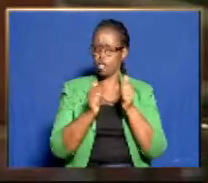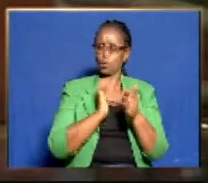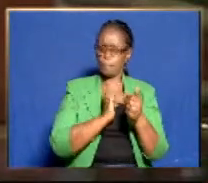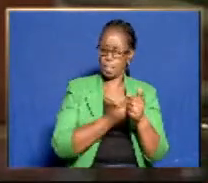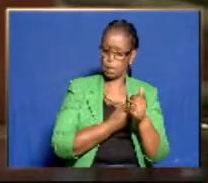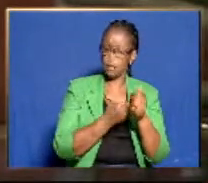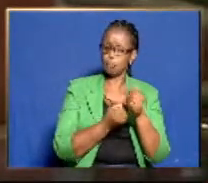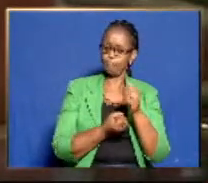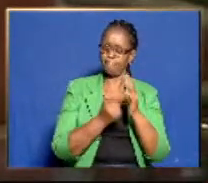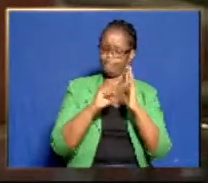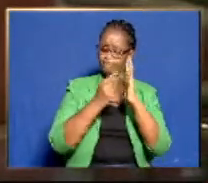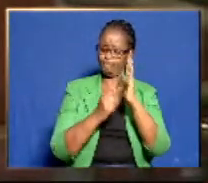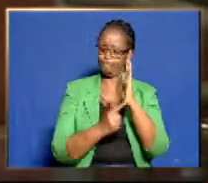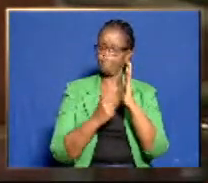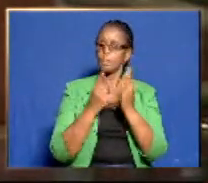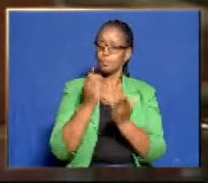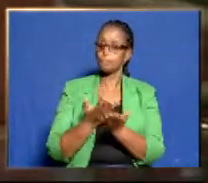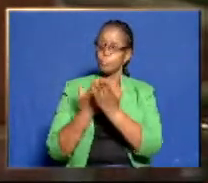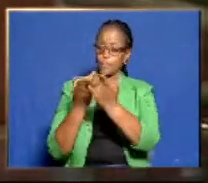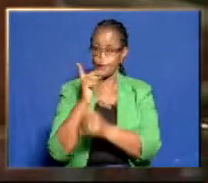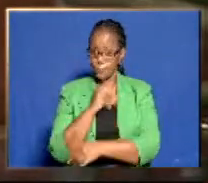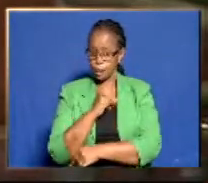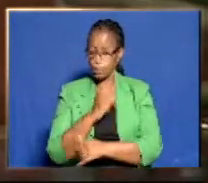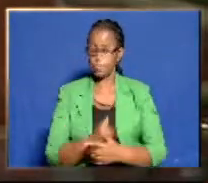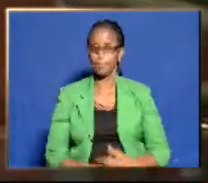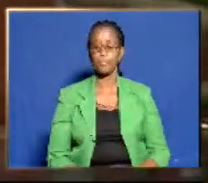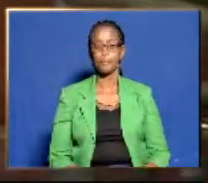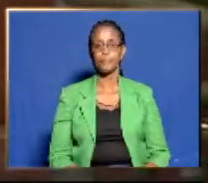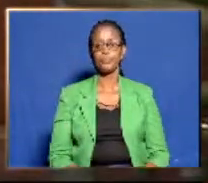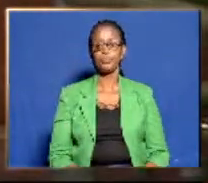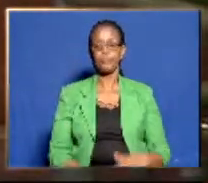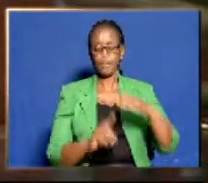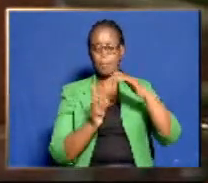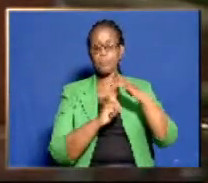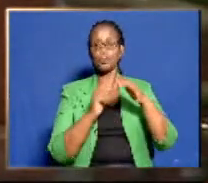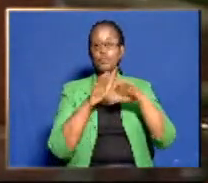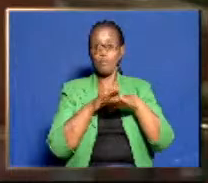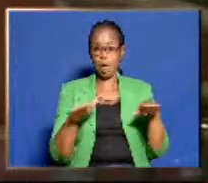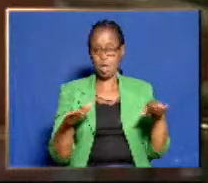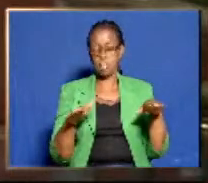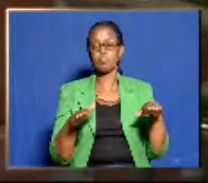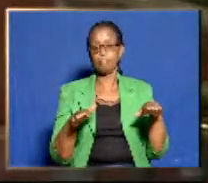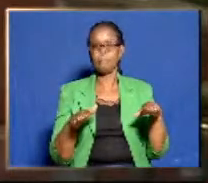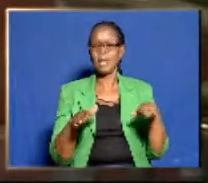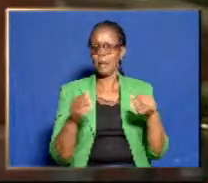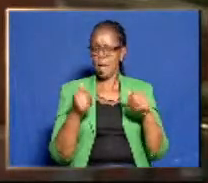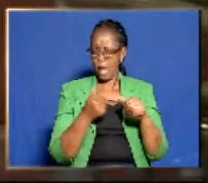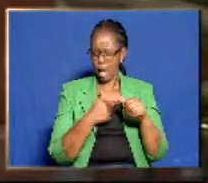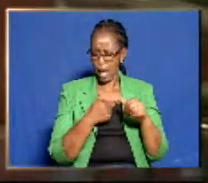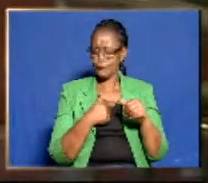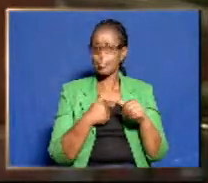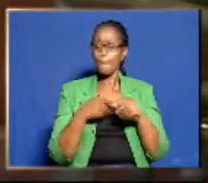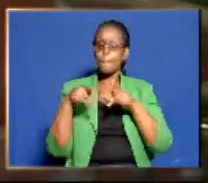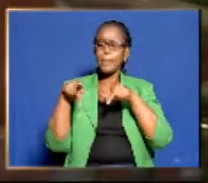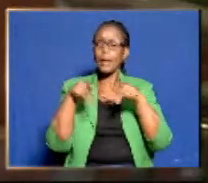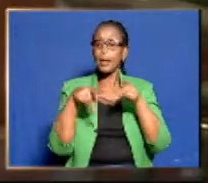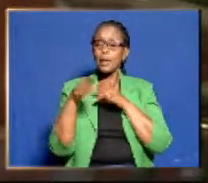committees. Honorable Speaker, the Ministry of Lands Physical Planning has an interesting pending bill of